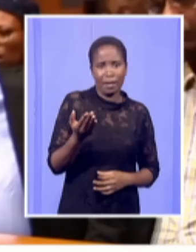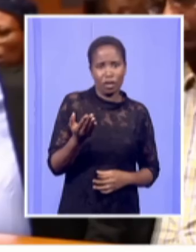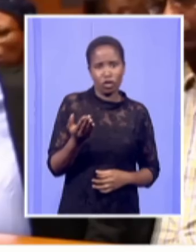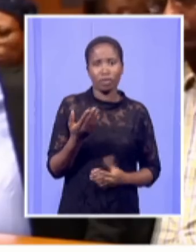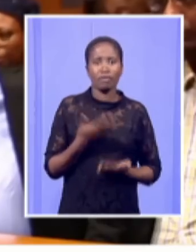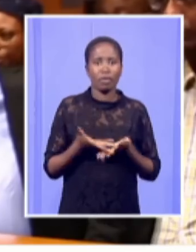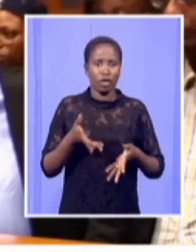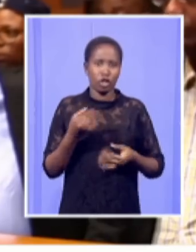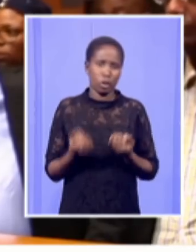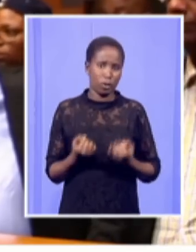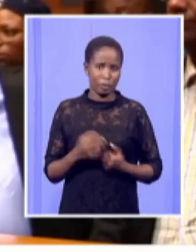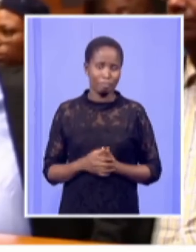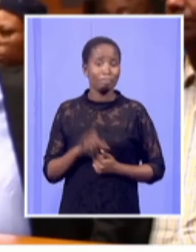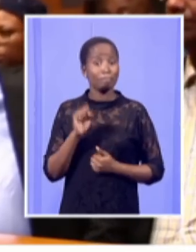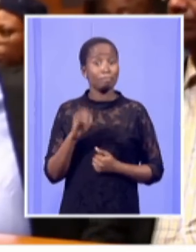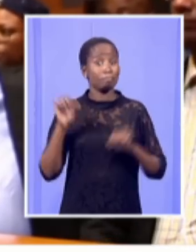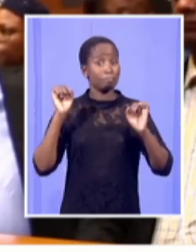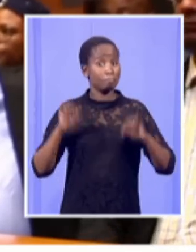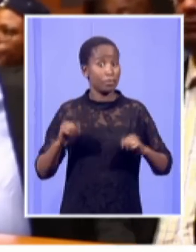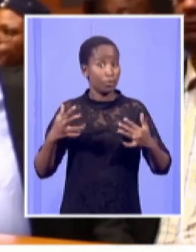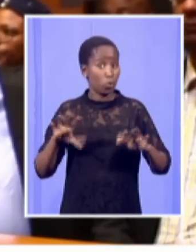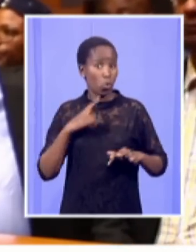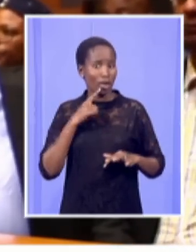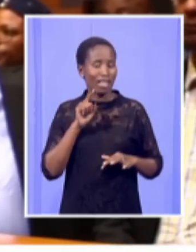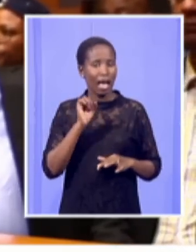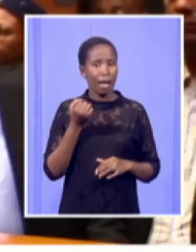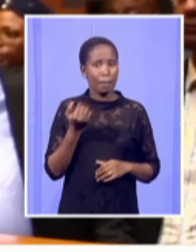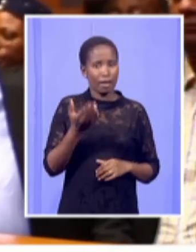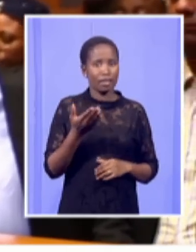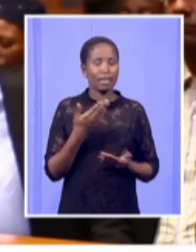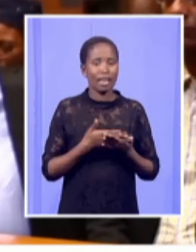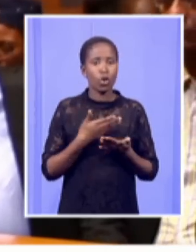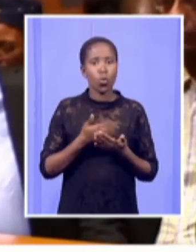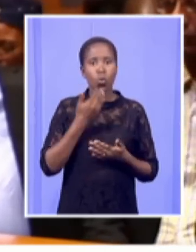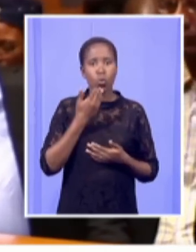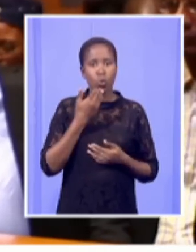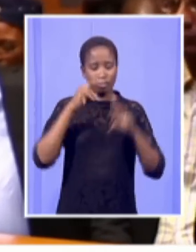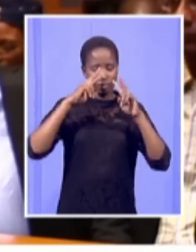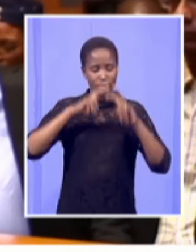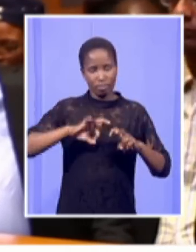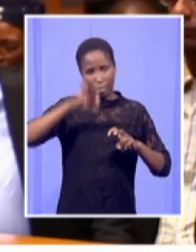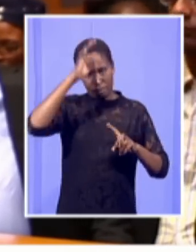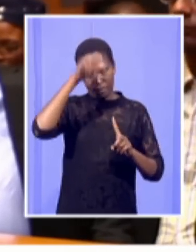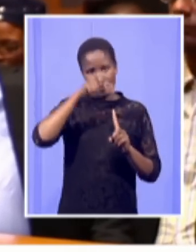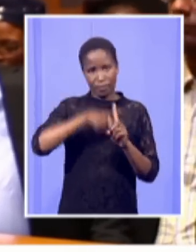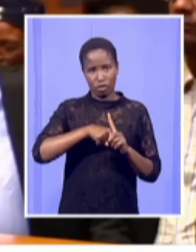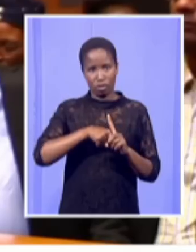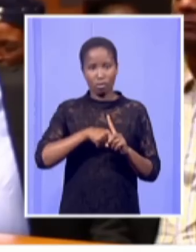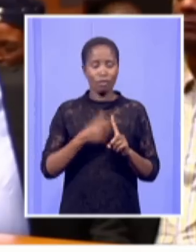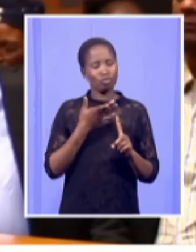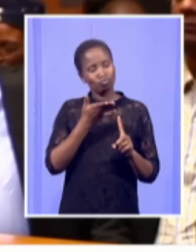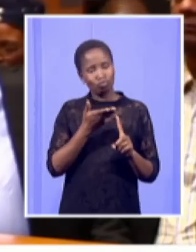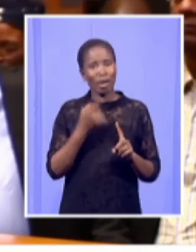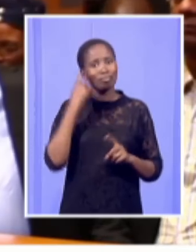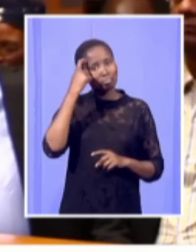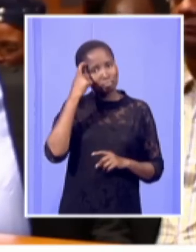the agreement is that the application will be submitted to the investigating officer for his consideration.